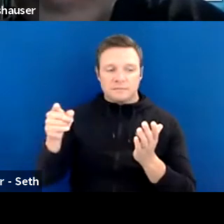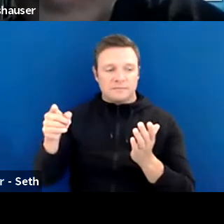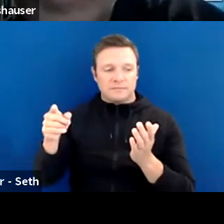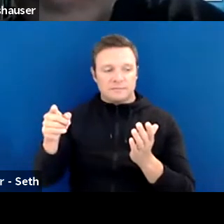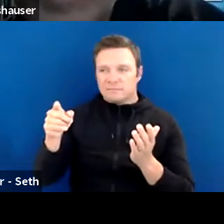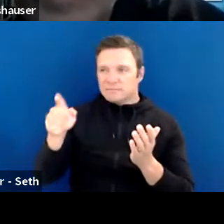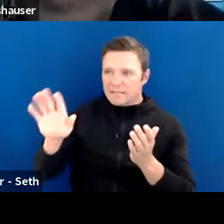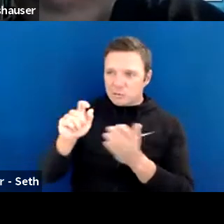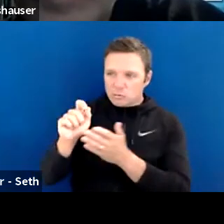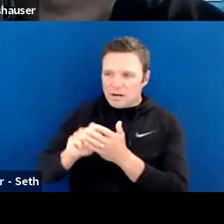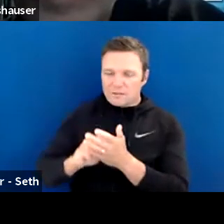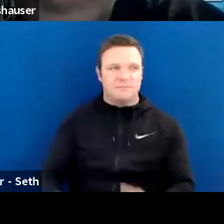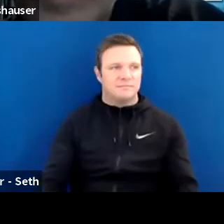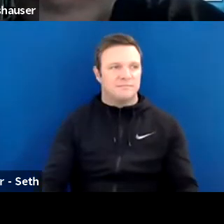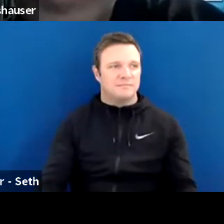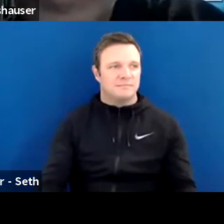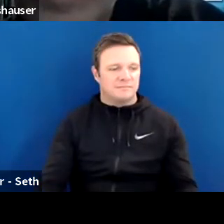feedback.